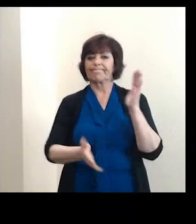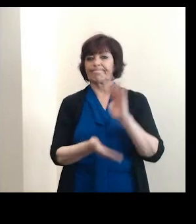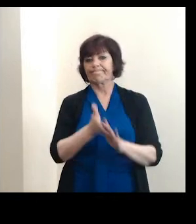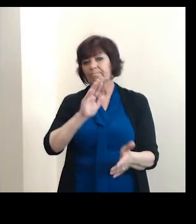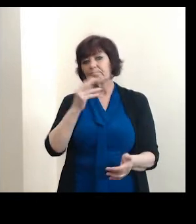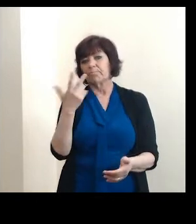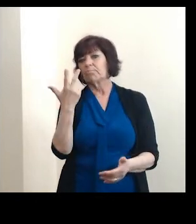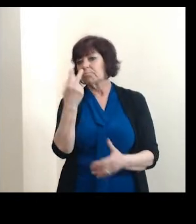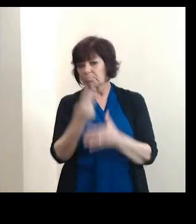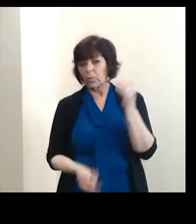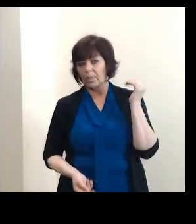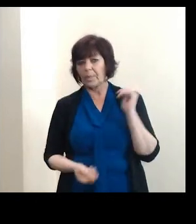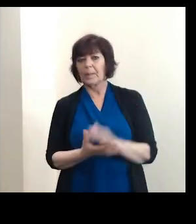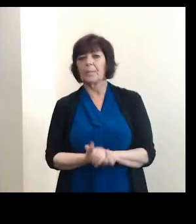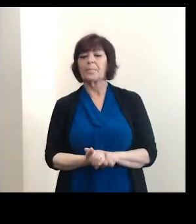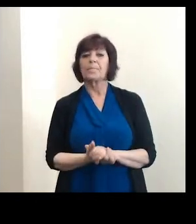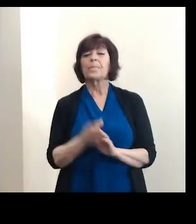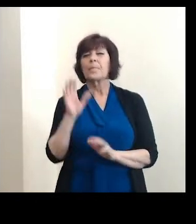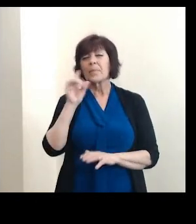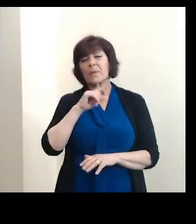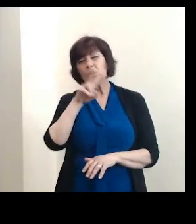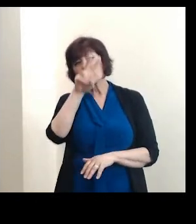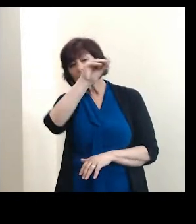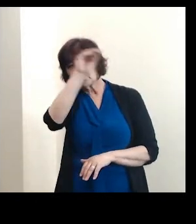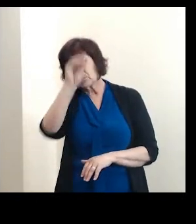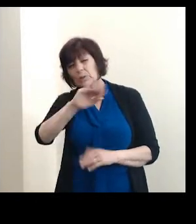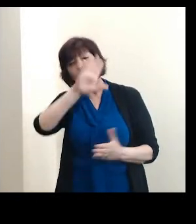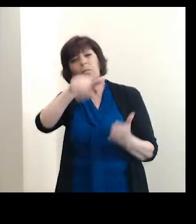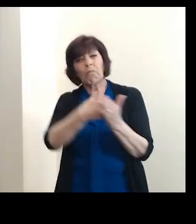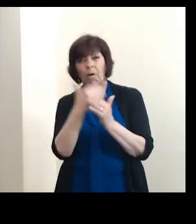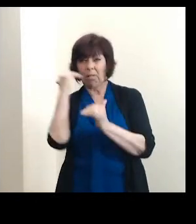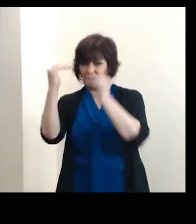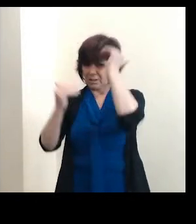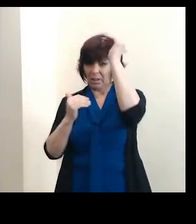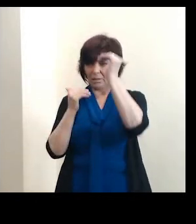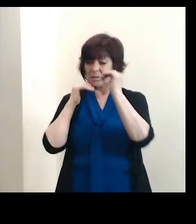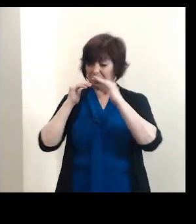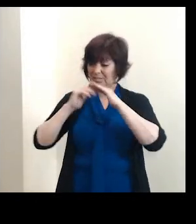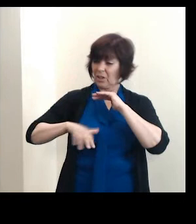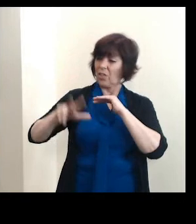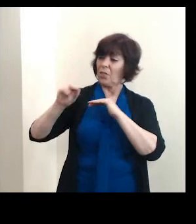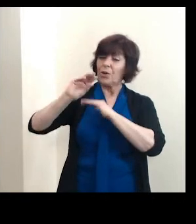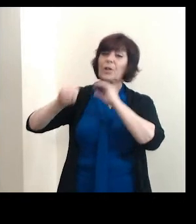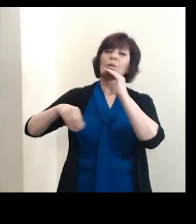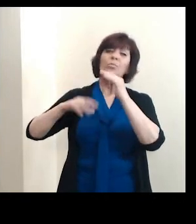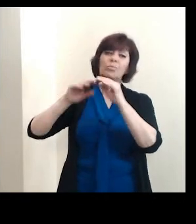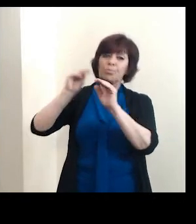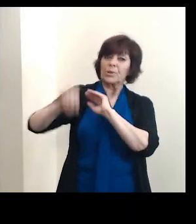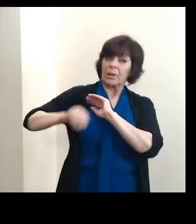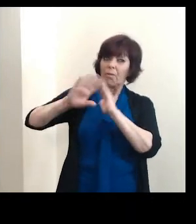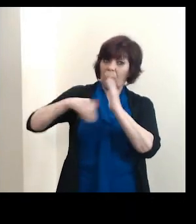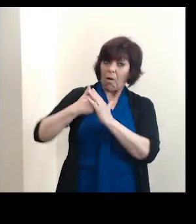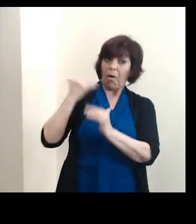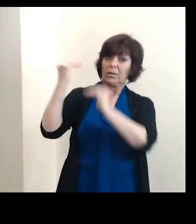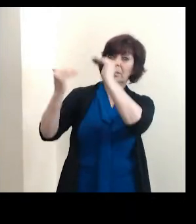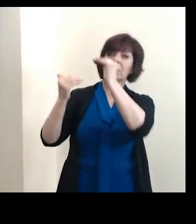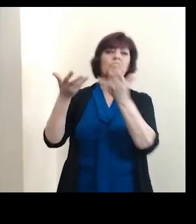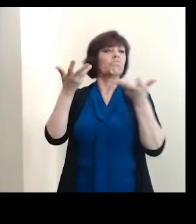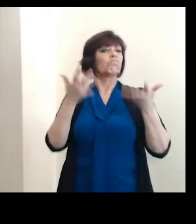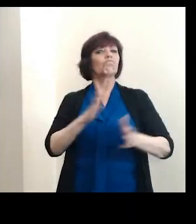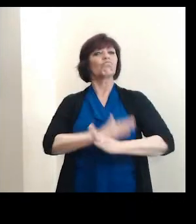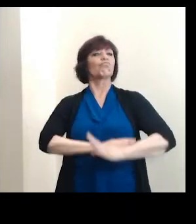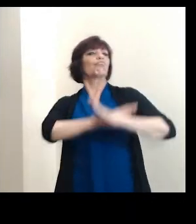regimen with the Johnson & Johnson. That's 28% of all adults. So a little less than 30% of all adults in Erie County have a completed vaccine